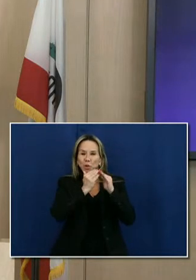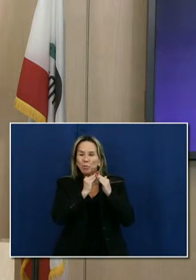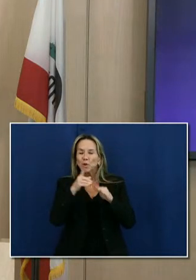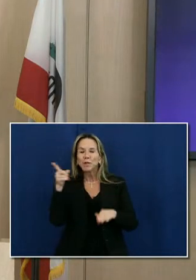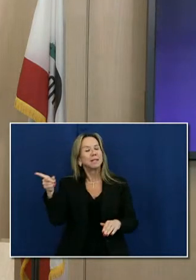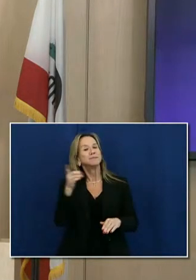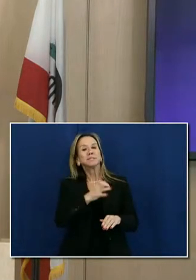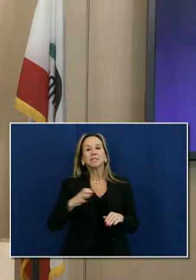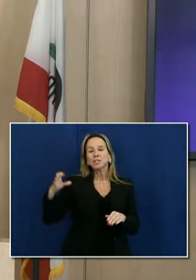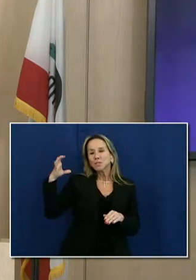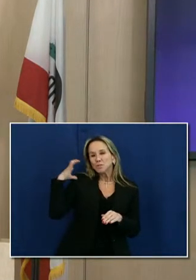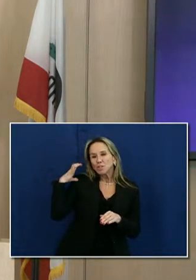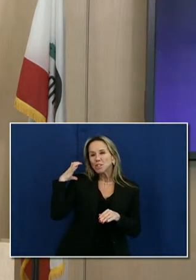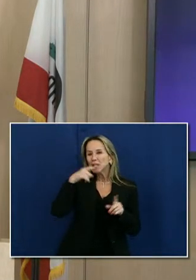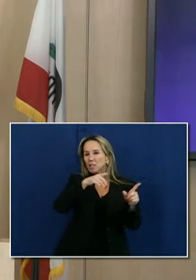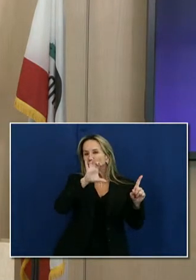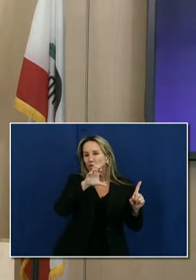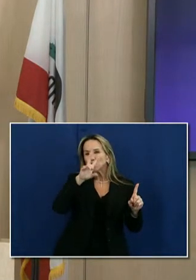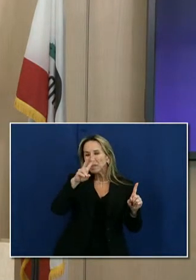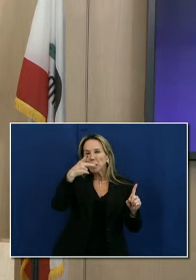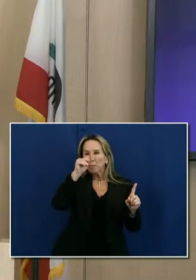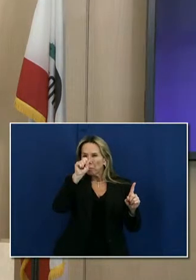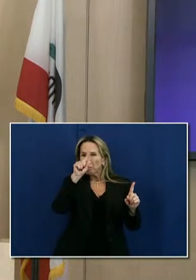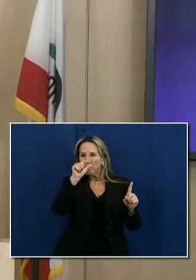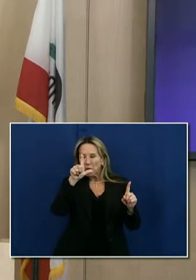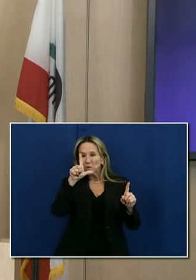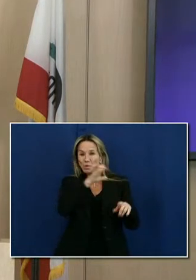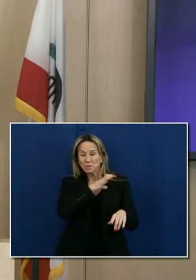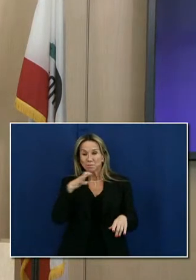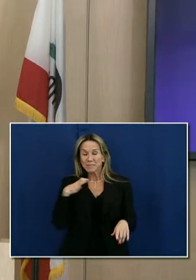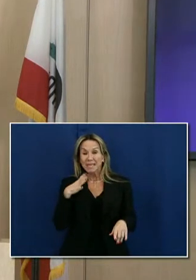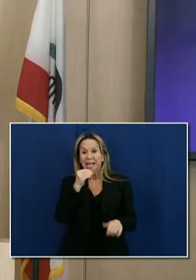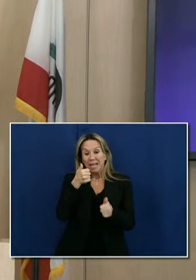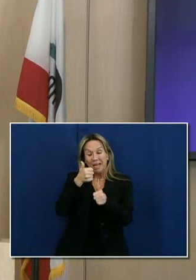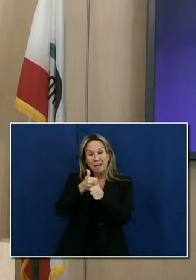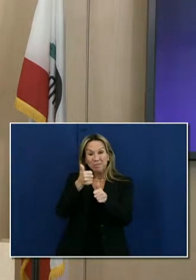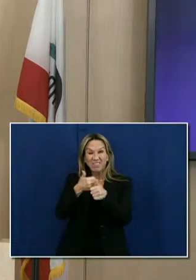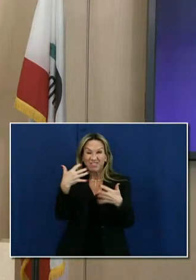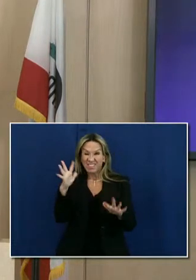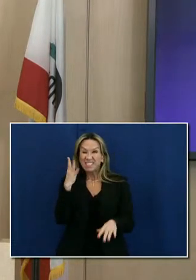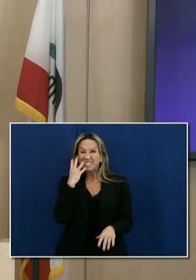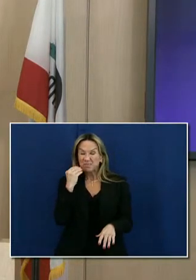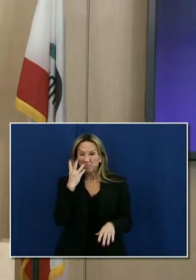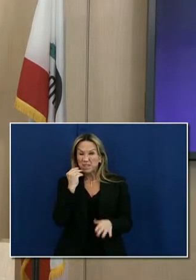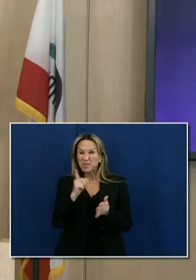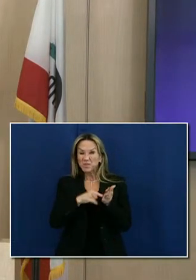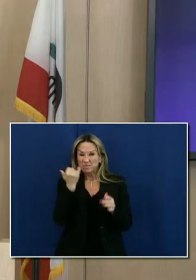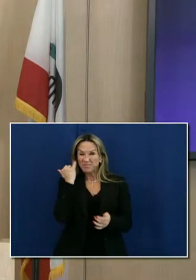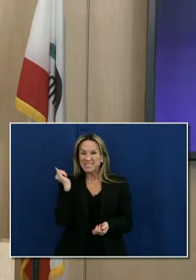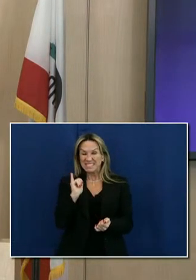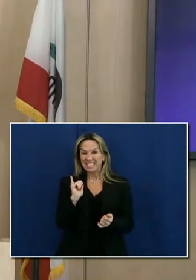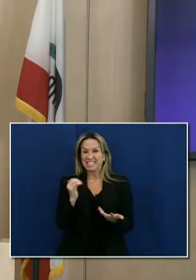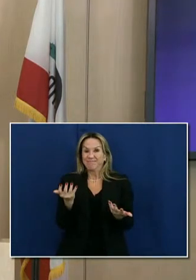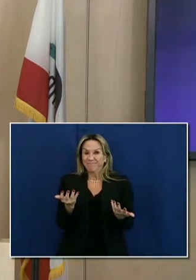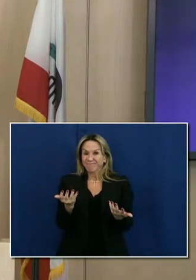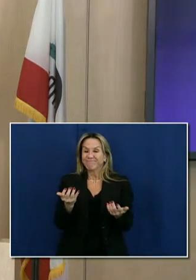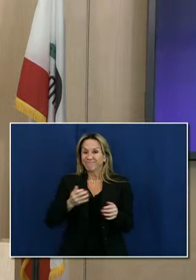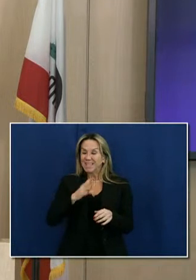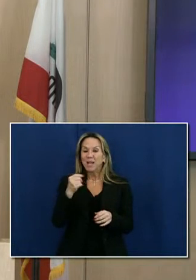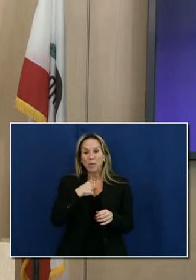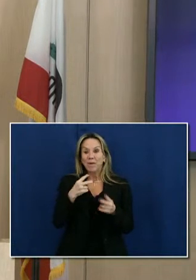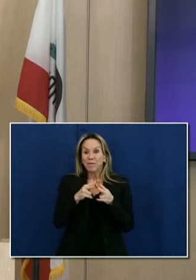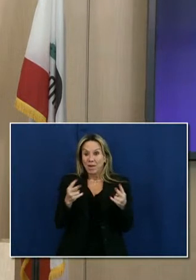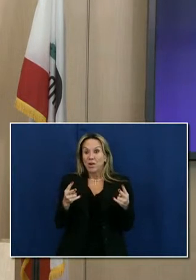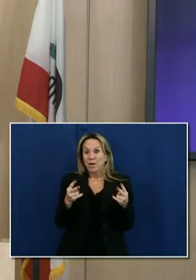chair of the Coastal Commission, but also someone who firsthand went through and dealt with his own COVID experience, and we are